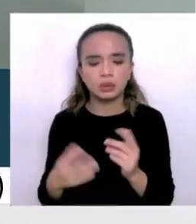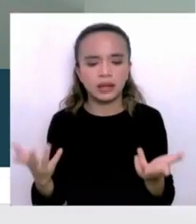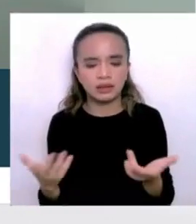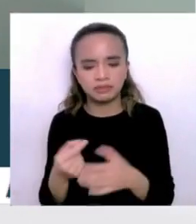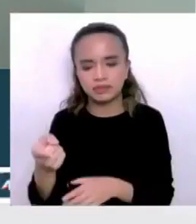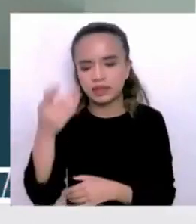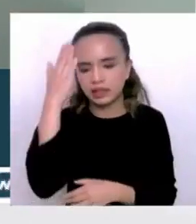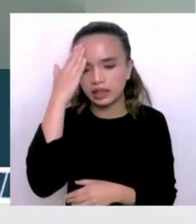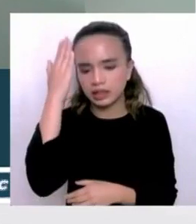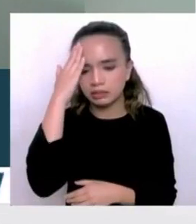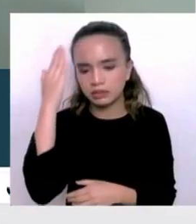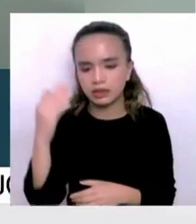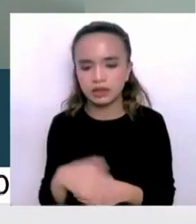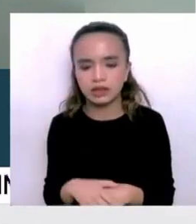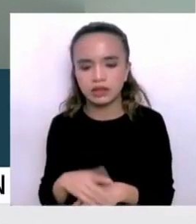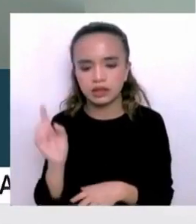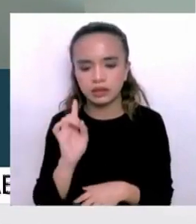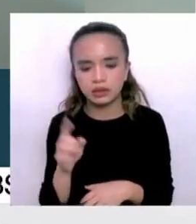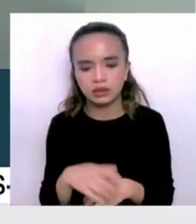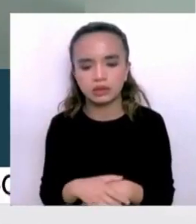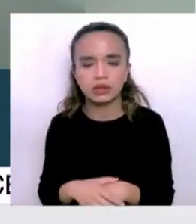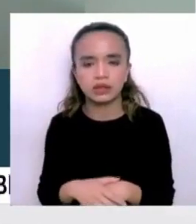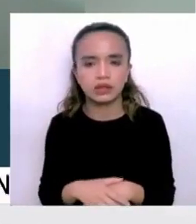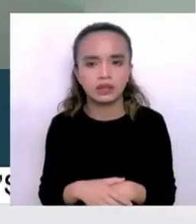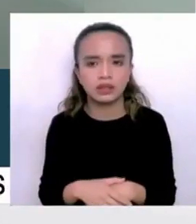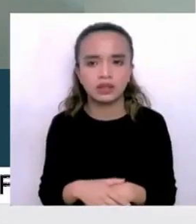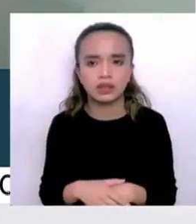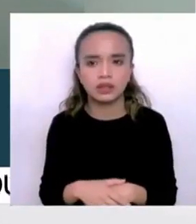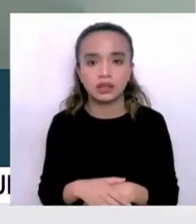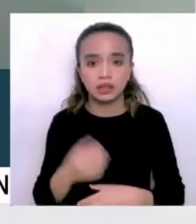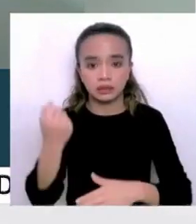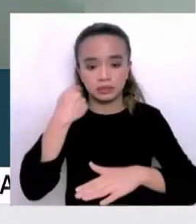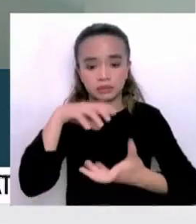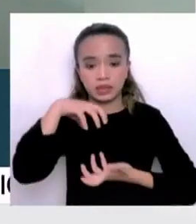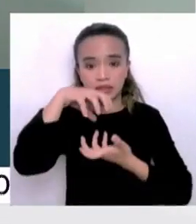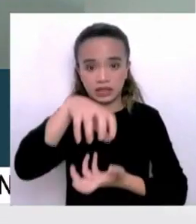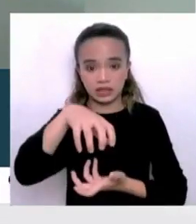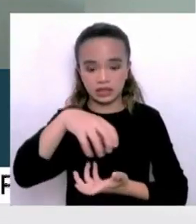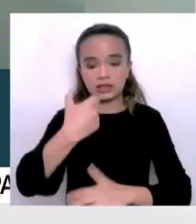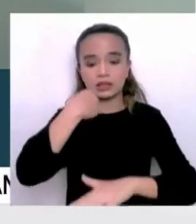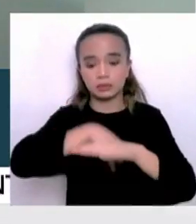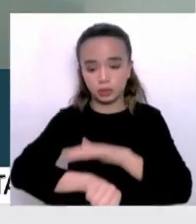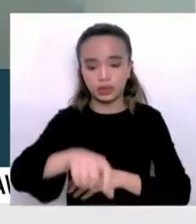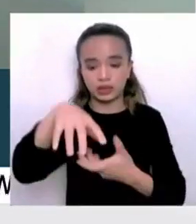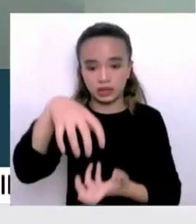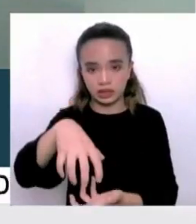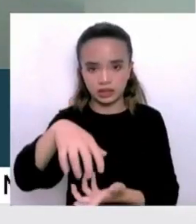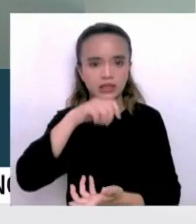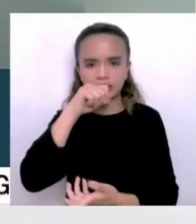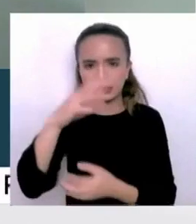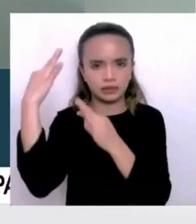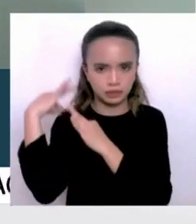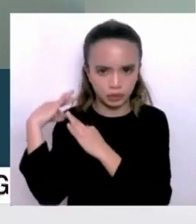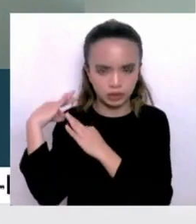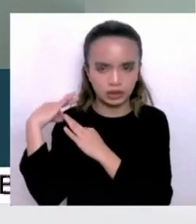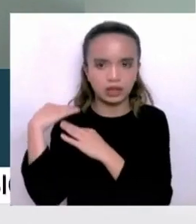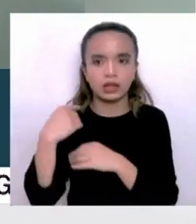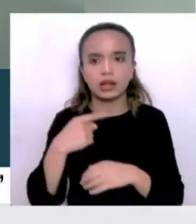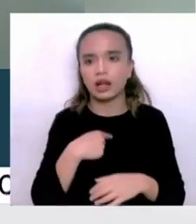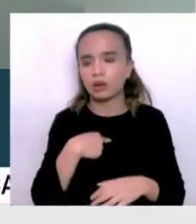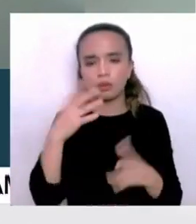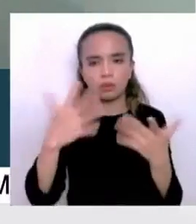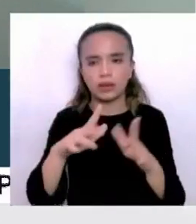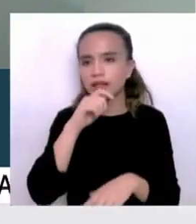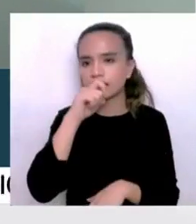ang pinanganak na mayaman at naging mayaman, hindi naman kasalanan. I will not impose any